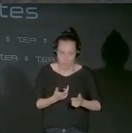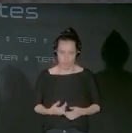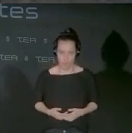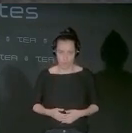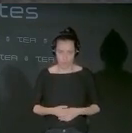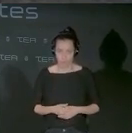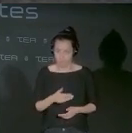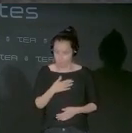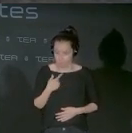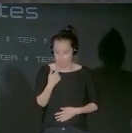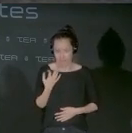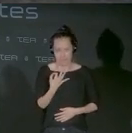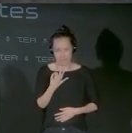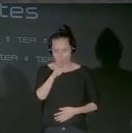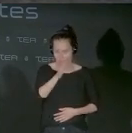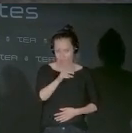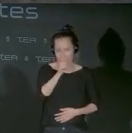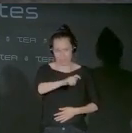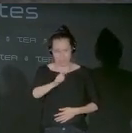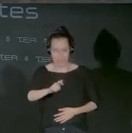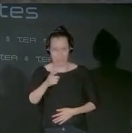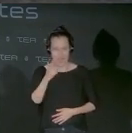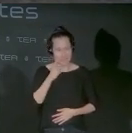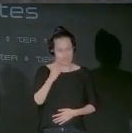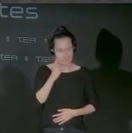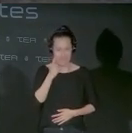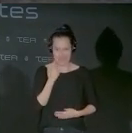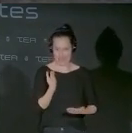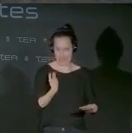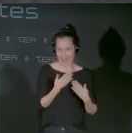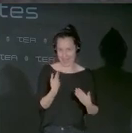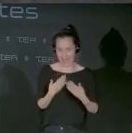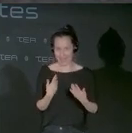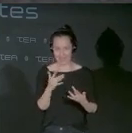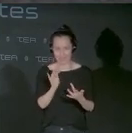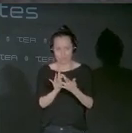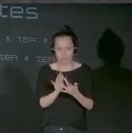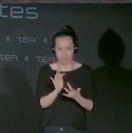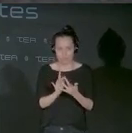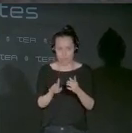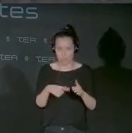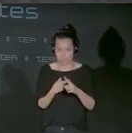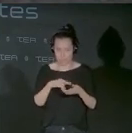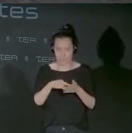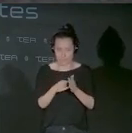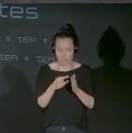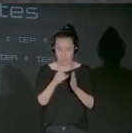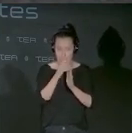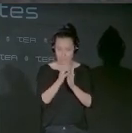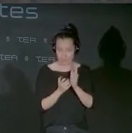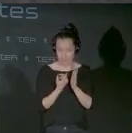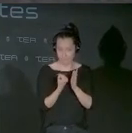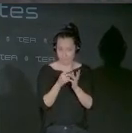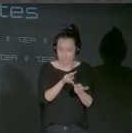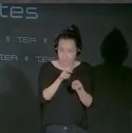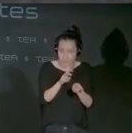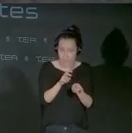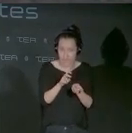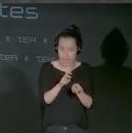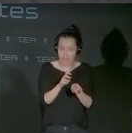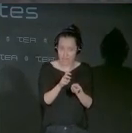making taxation, without making taxation a massive hurdle, for example. We want to solve things around